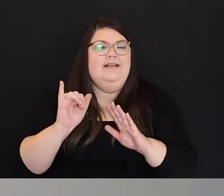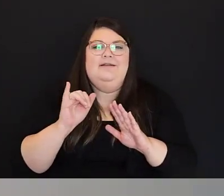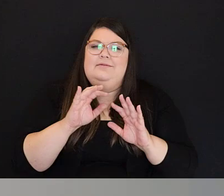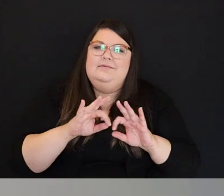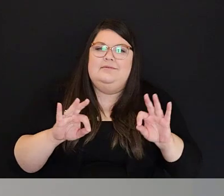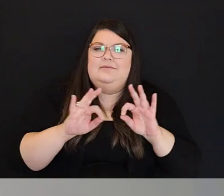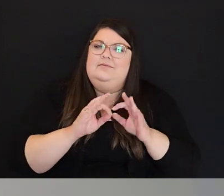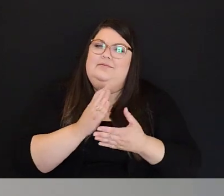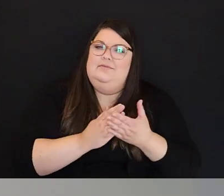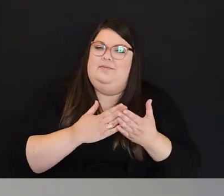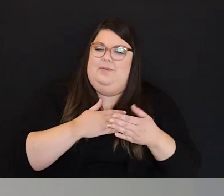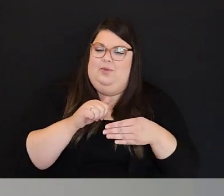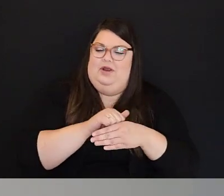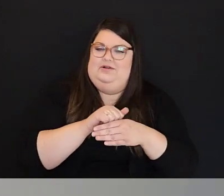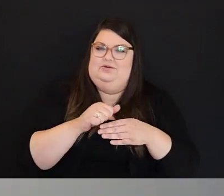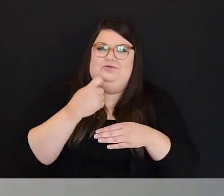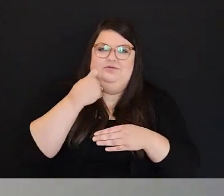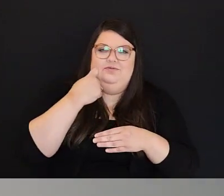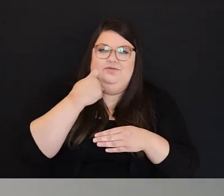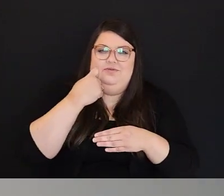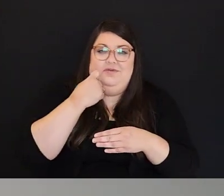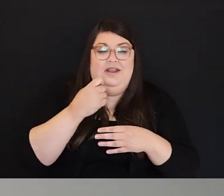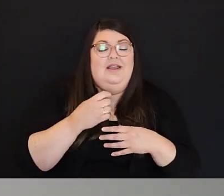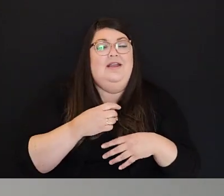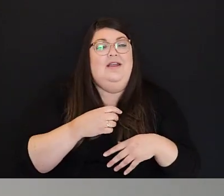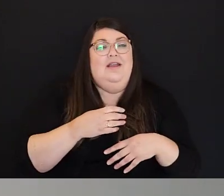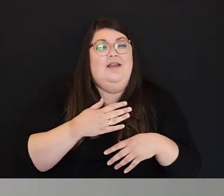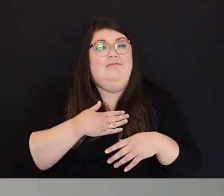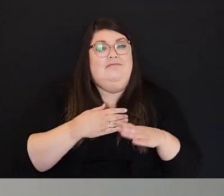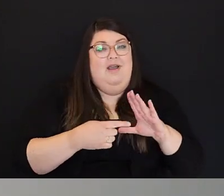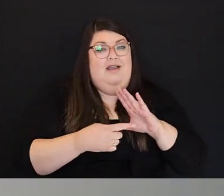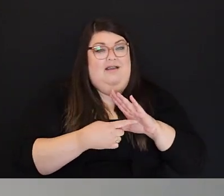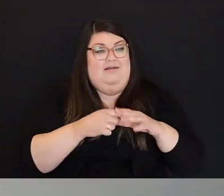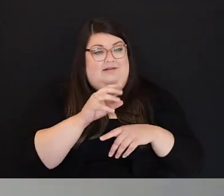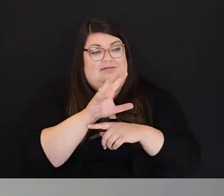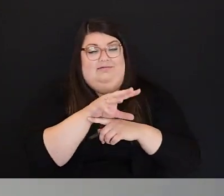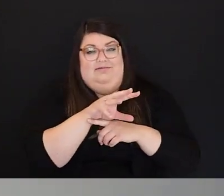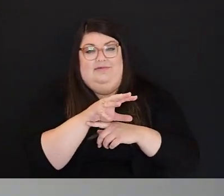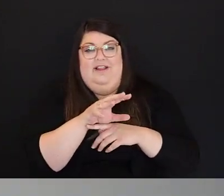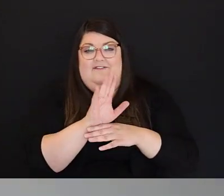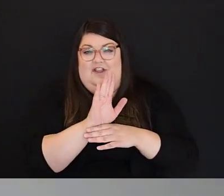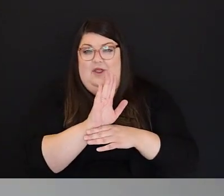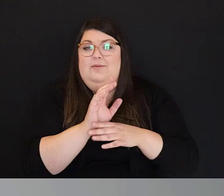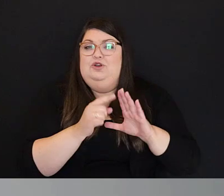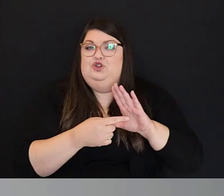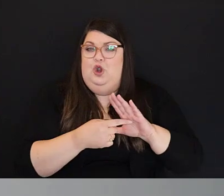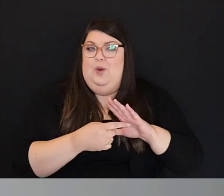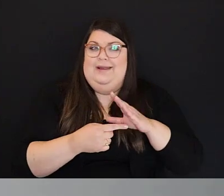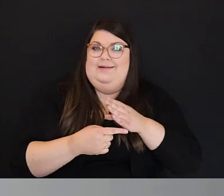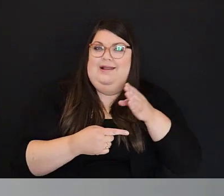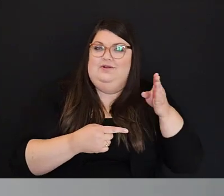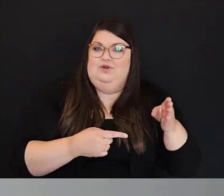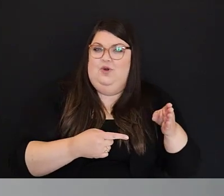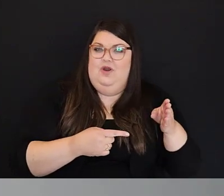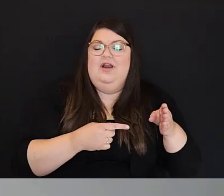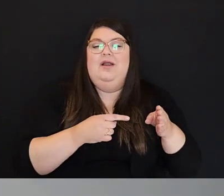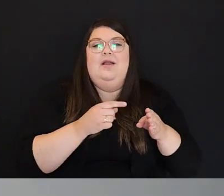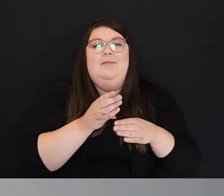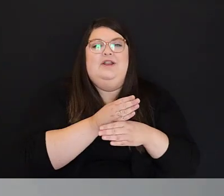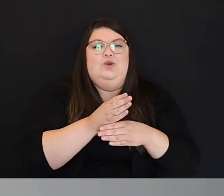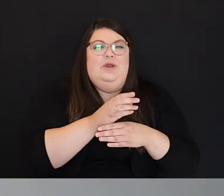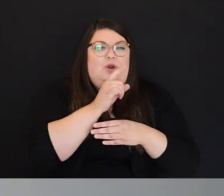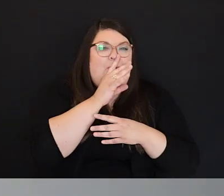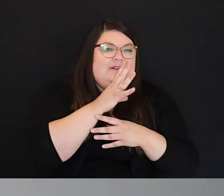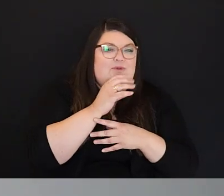in my practice recently, and Between a Whisper and a Cry, which is the film that's showing next door, is where I first began thinking